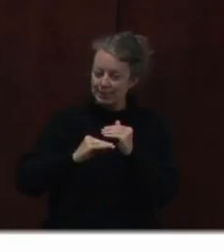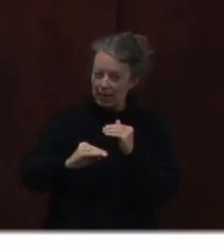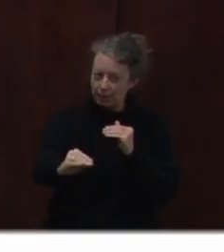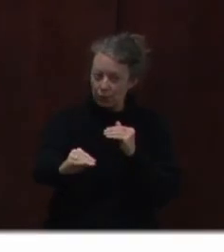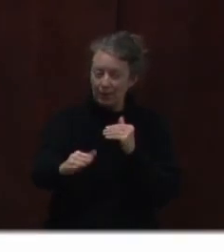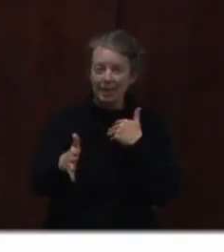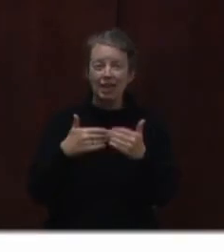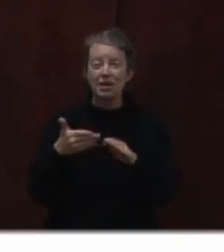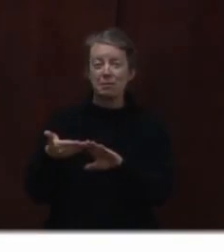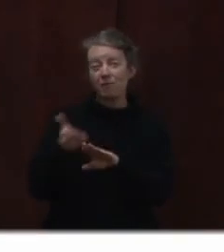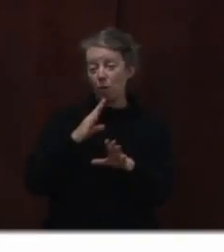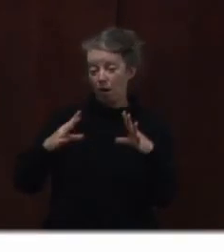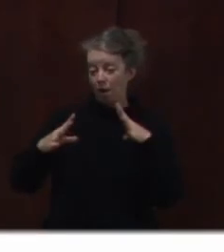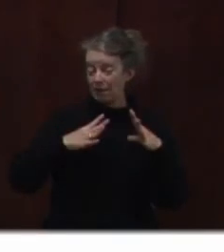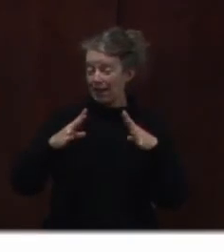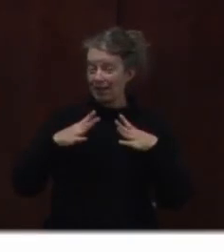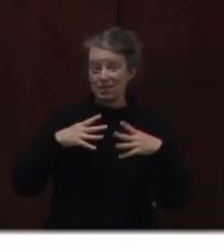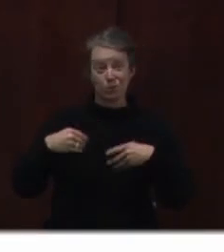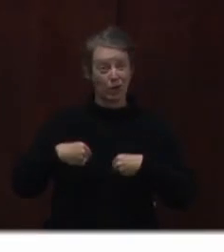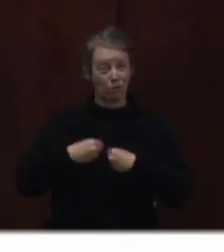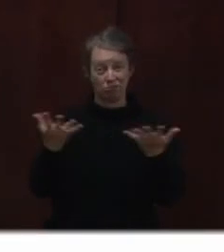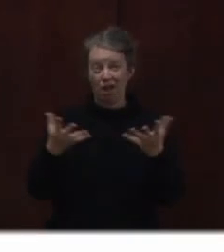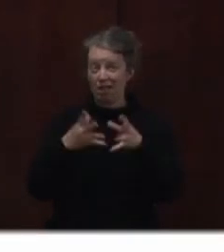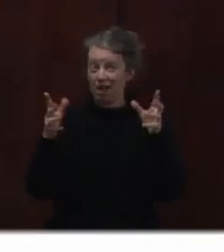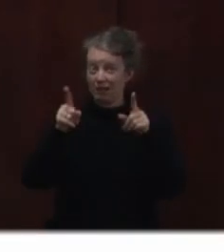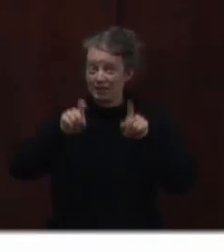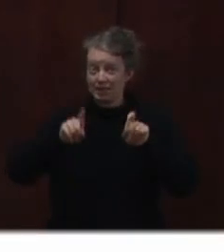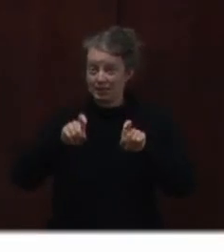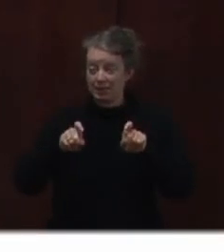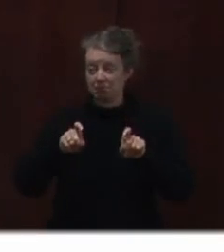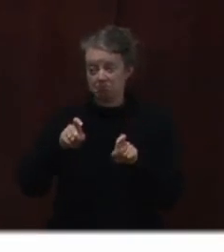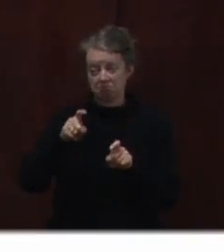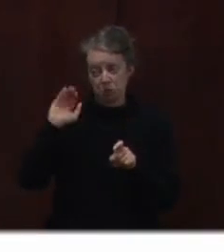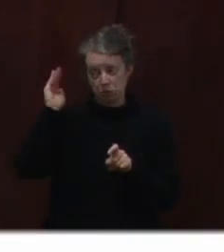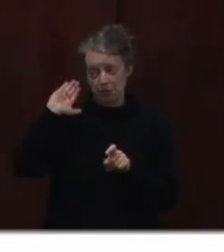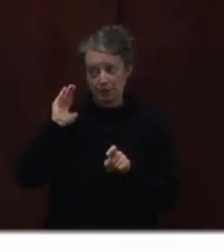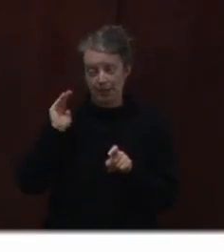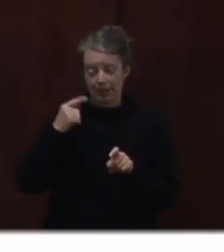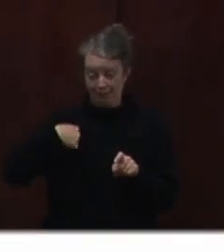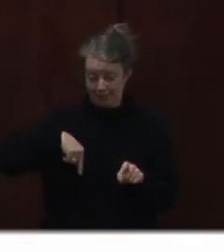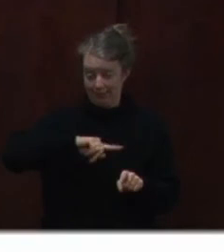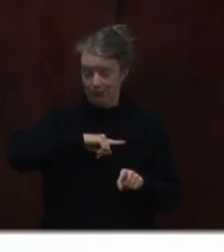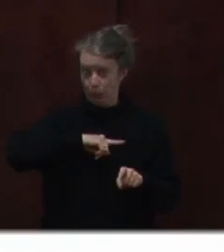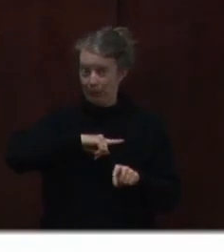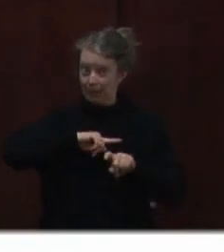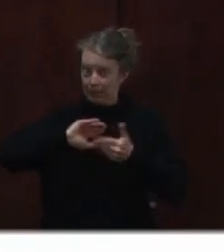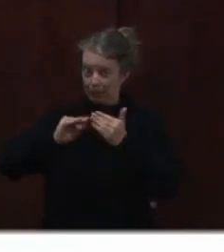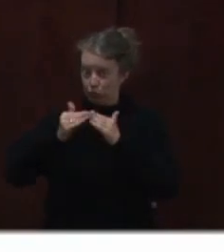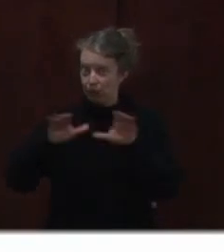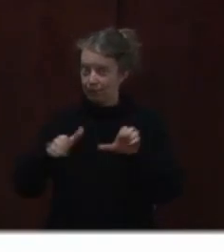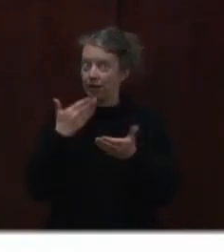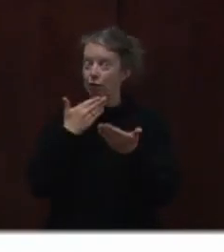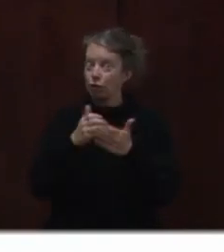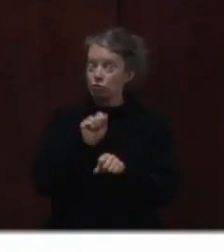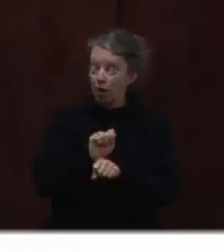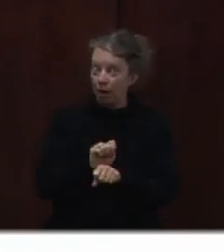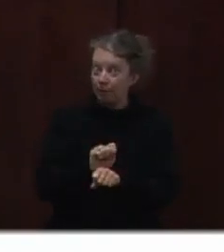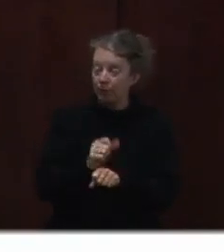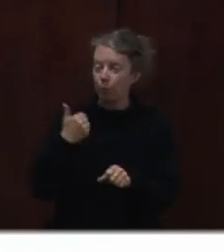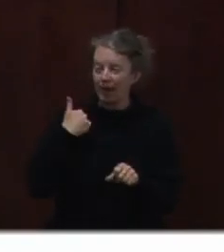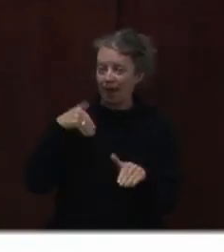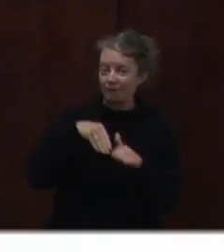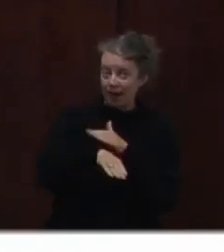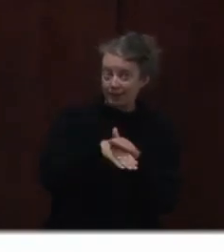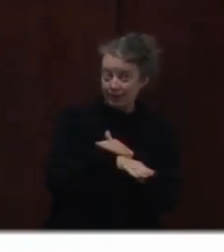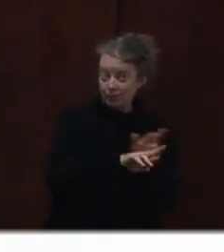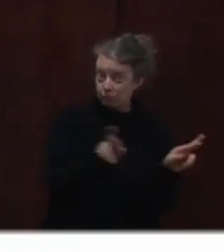were doing a lot of testing. So we've done a really good job as a community saying we have access, we have opportunity.